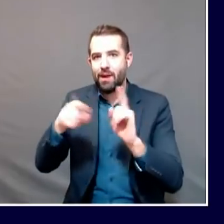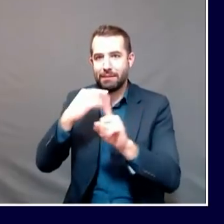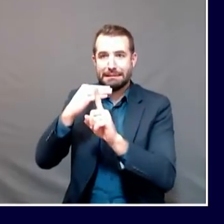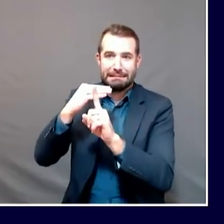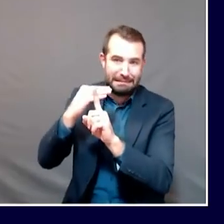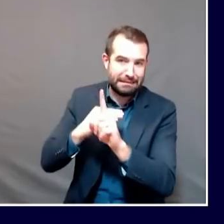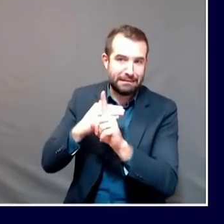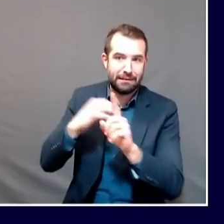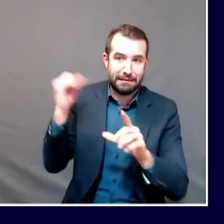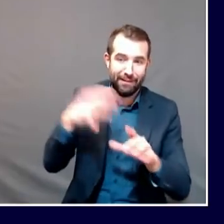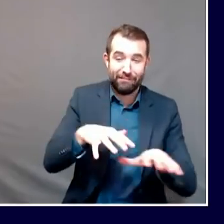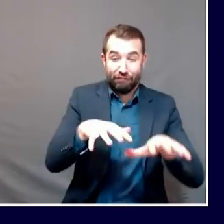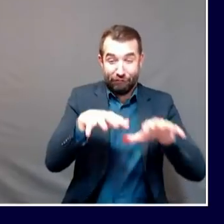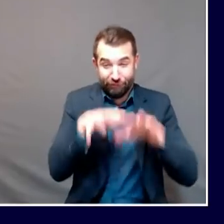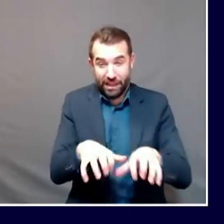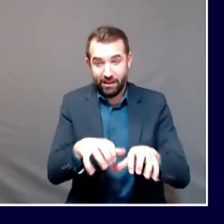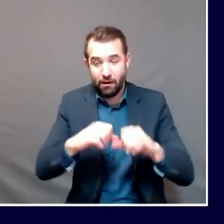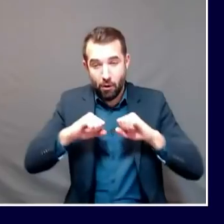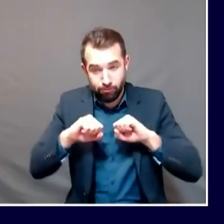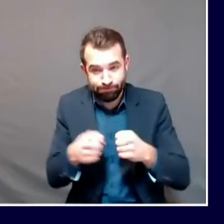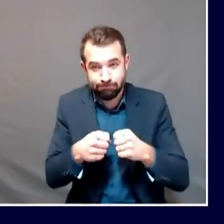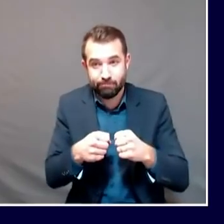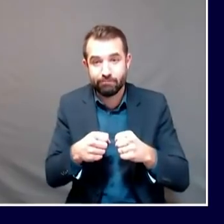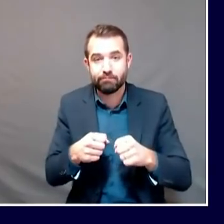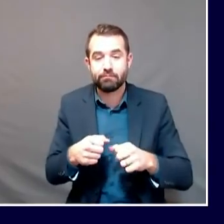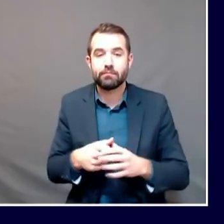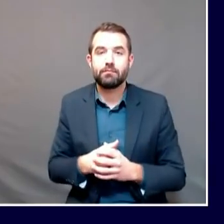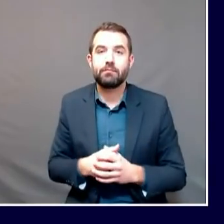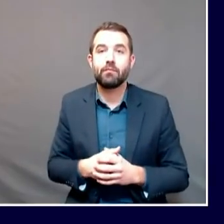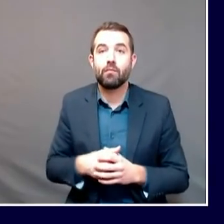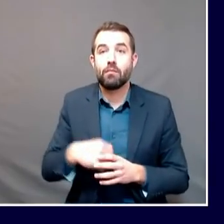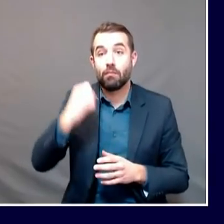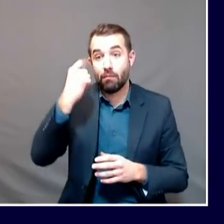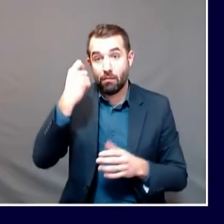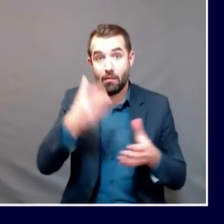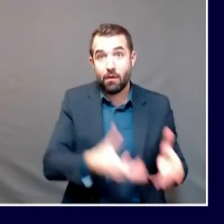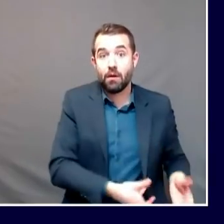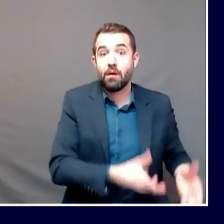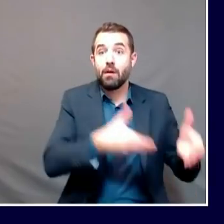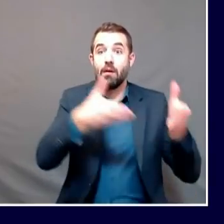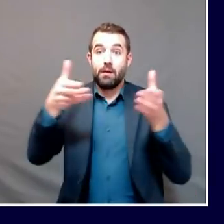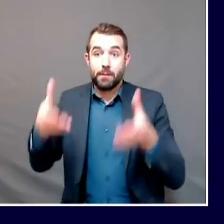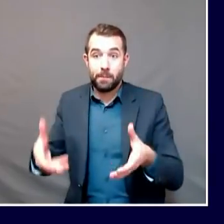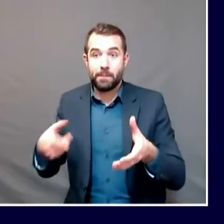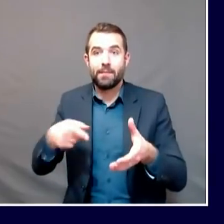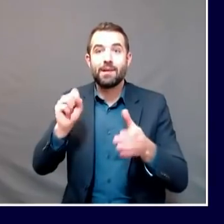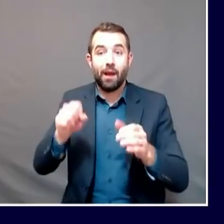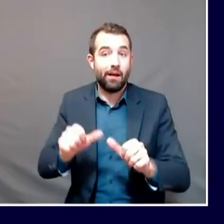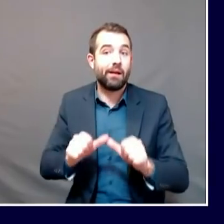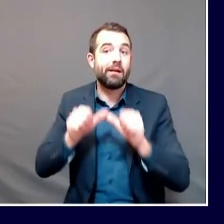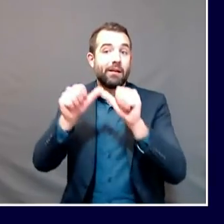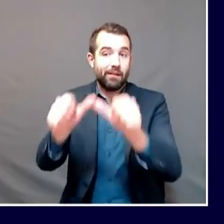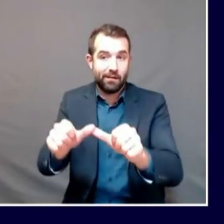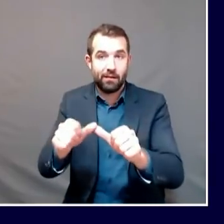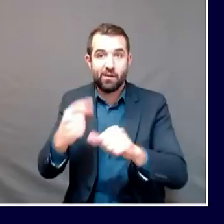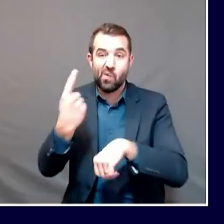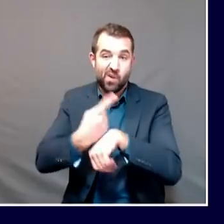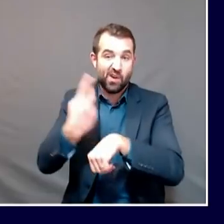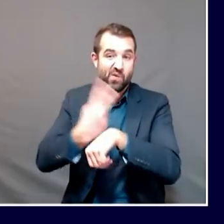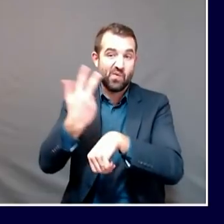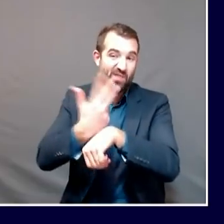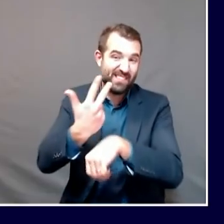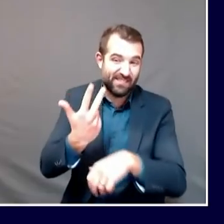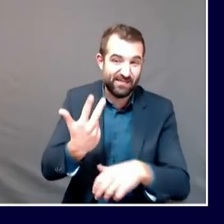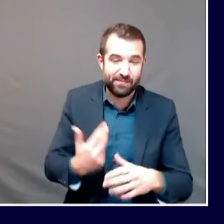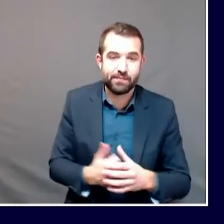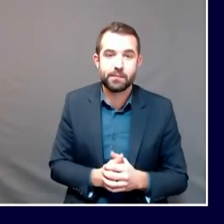actually live outside of that ultra cold environment for a number of days. But for maximum efficacy, for